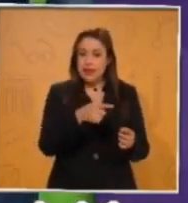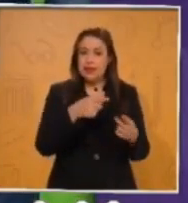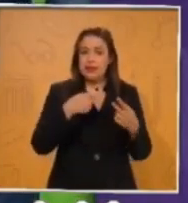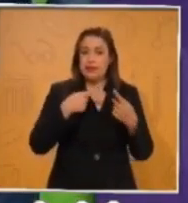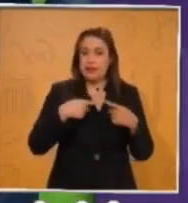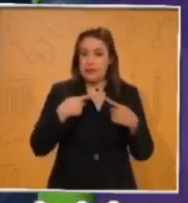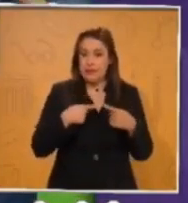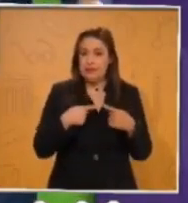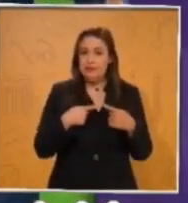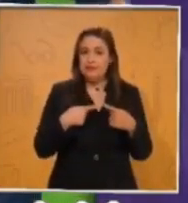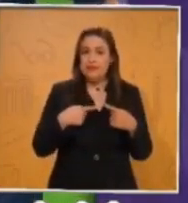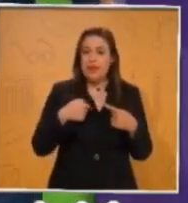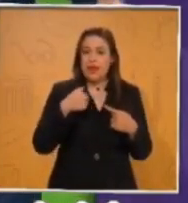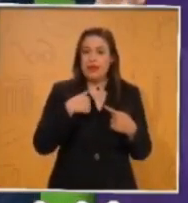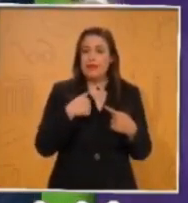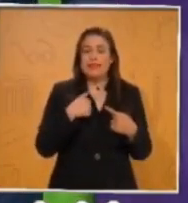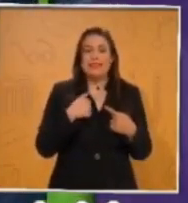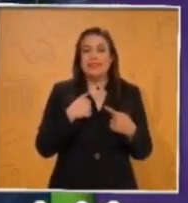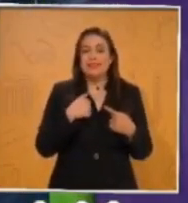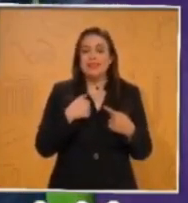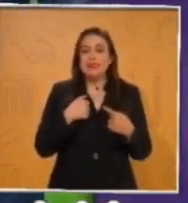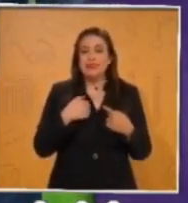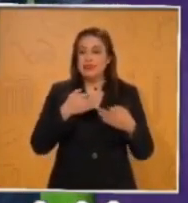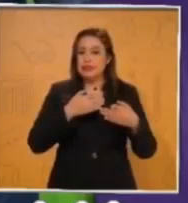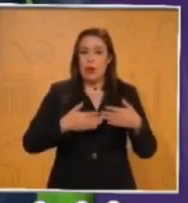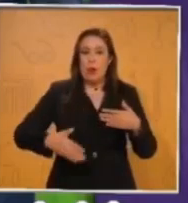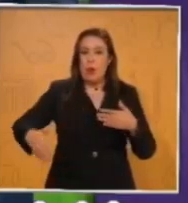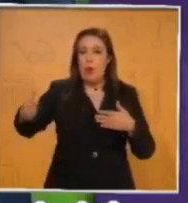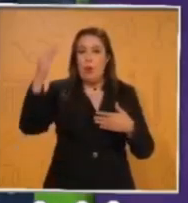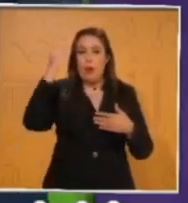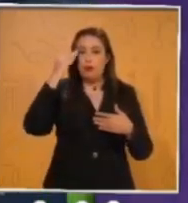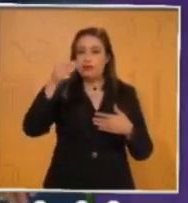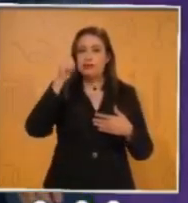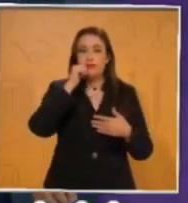loves all times, history.